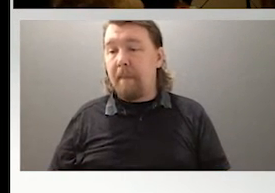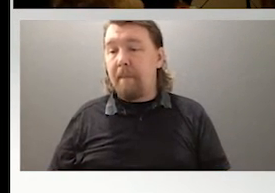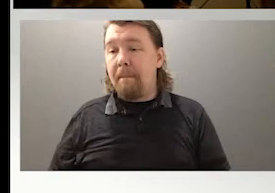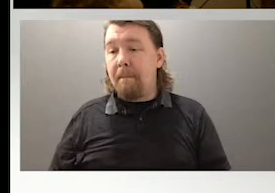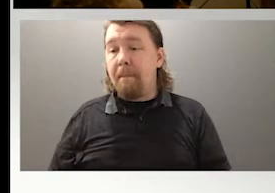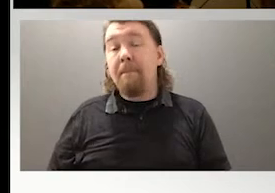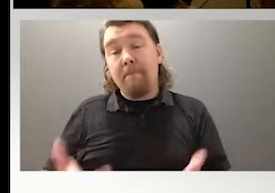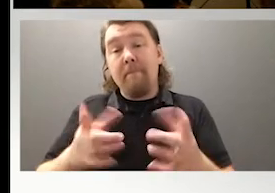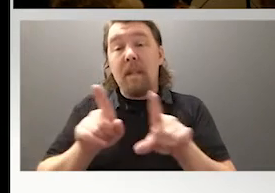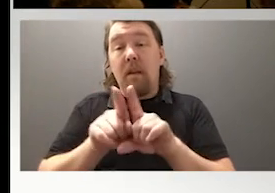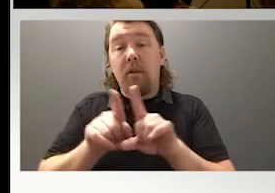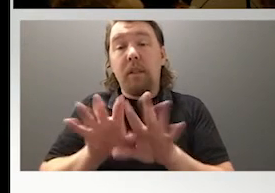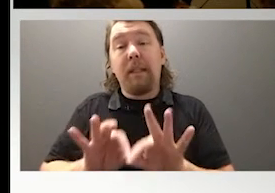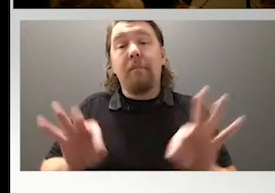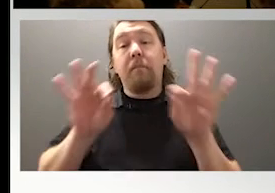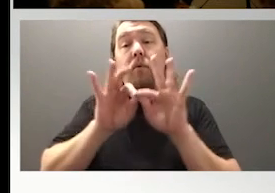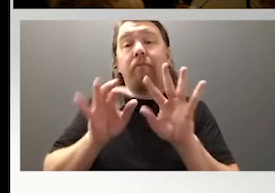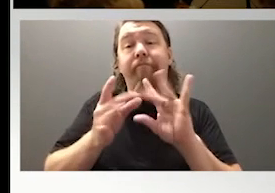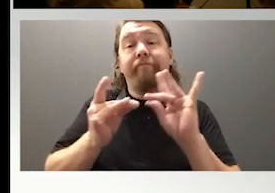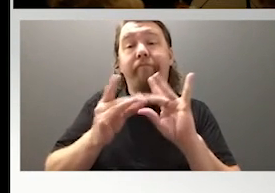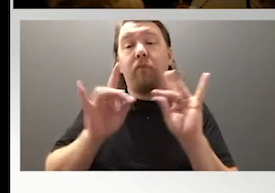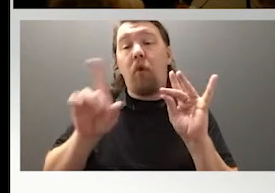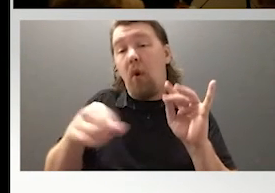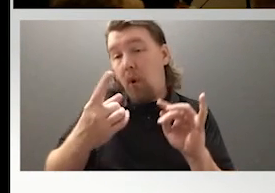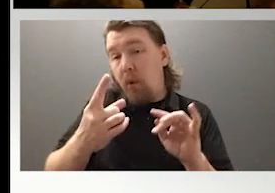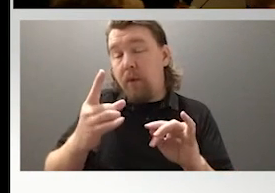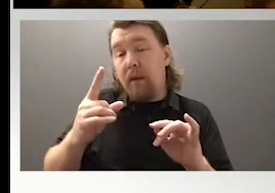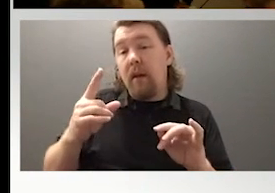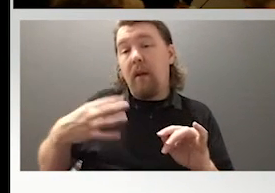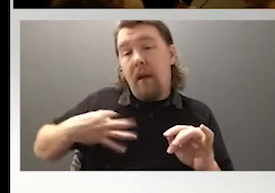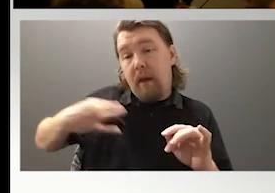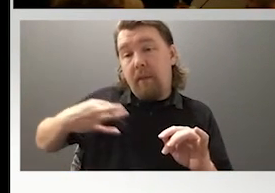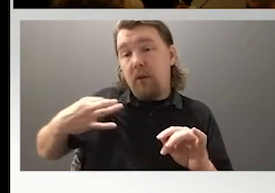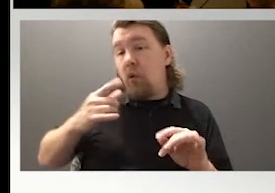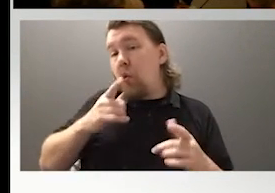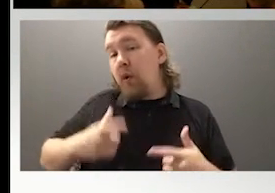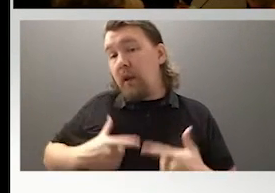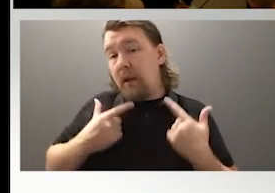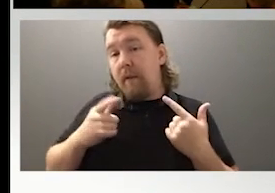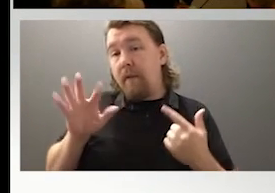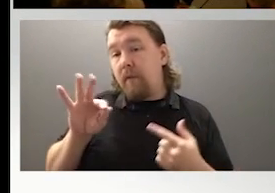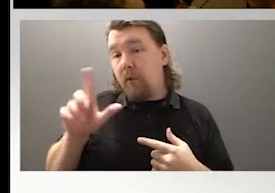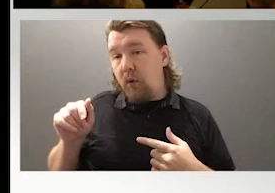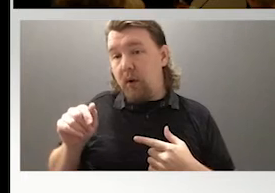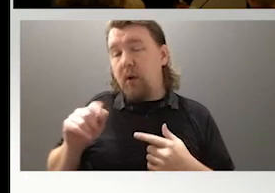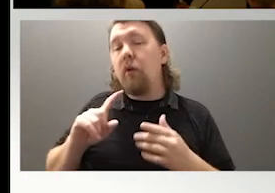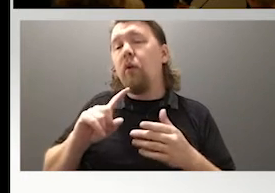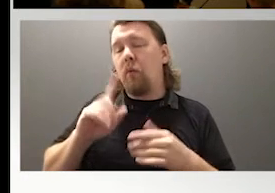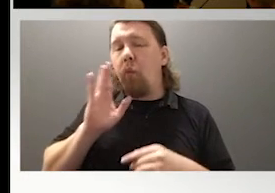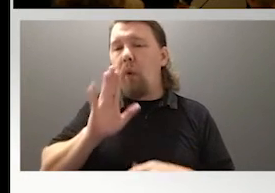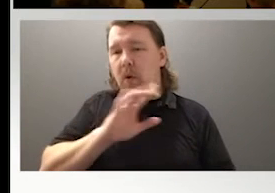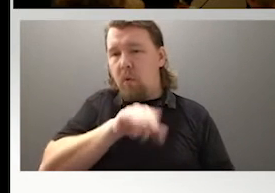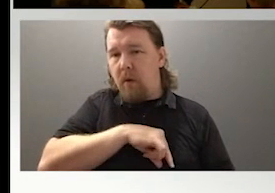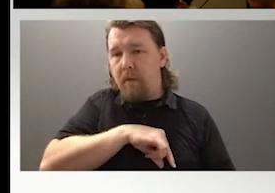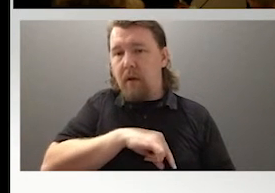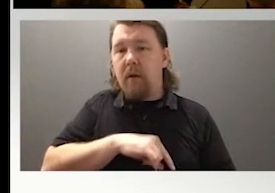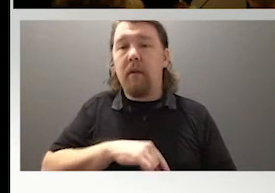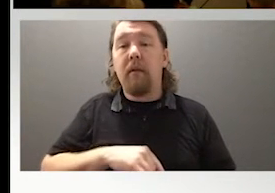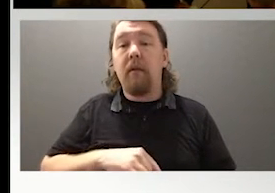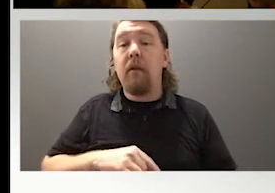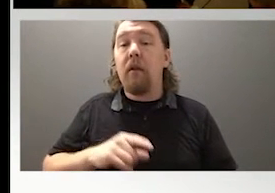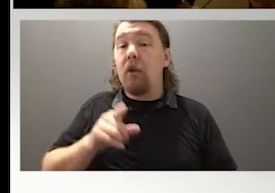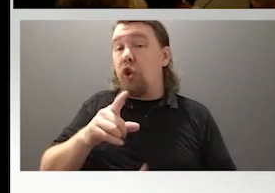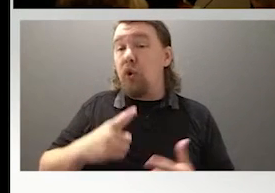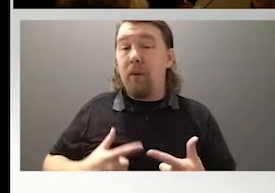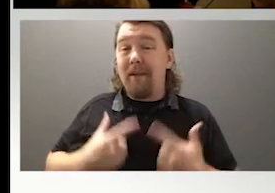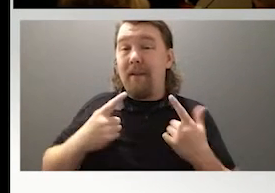So it's also important to mention that only applicants whose domicile is in Florida are eligible for services. Applications for clients